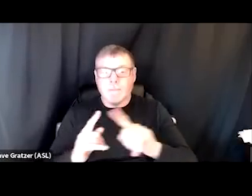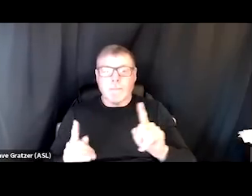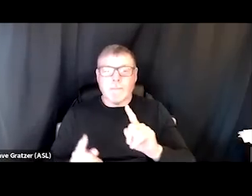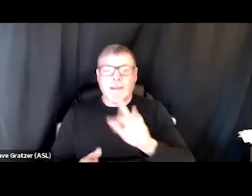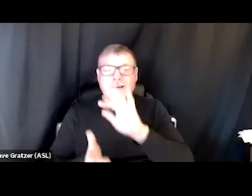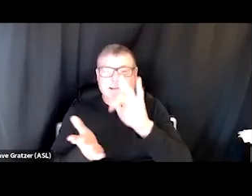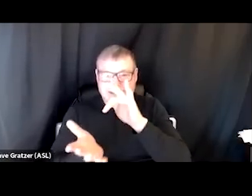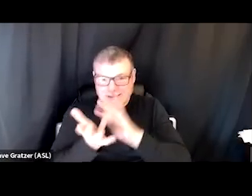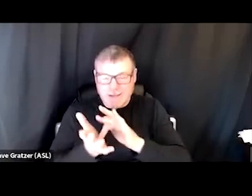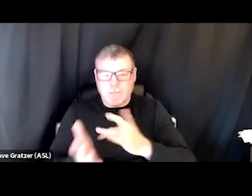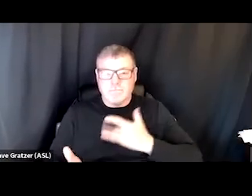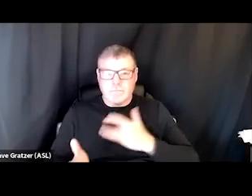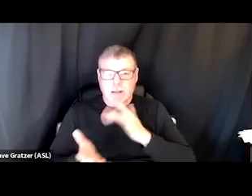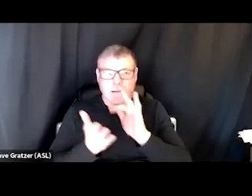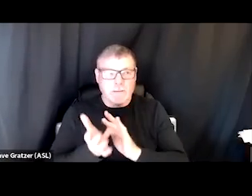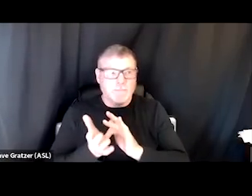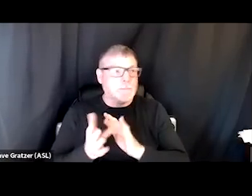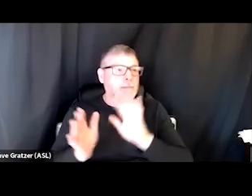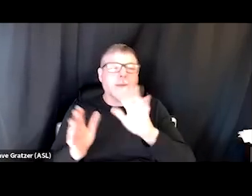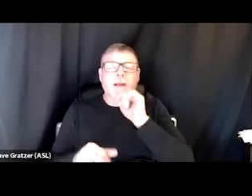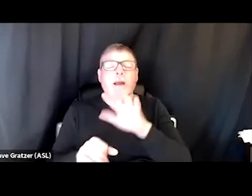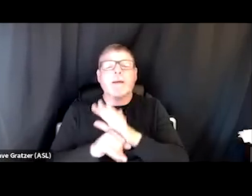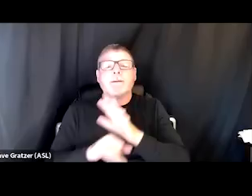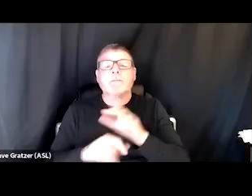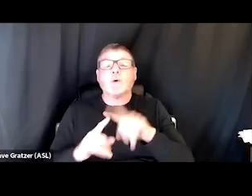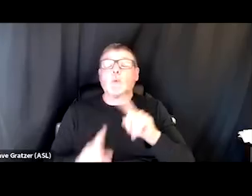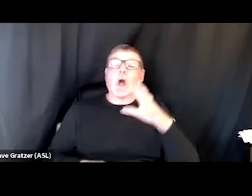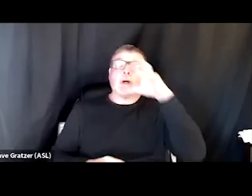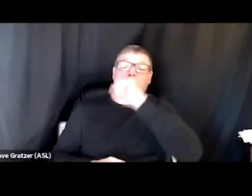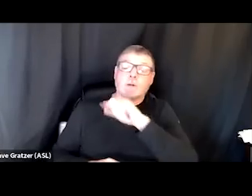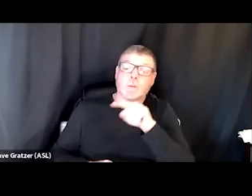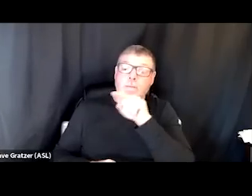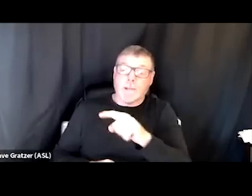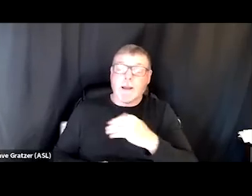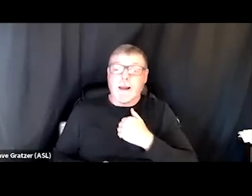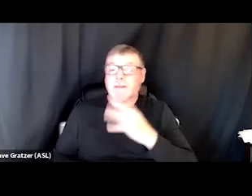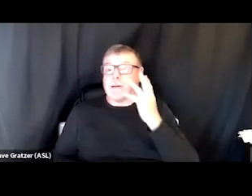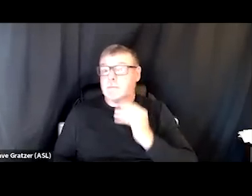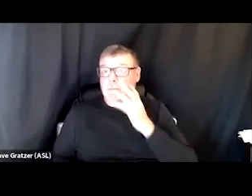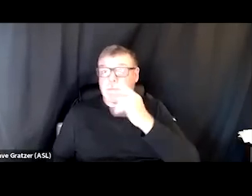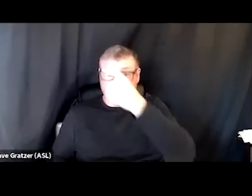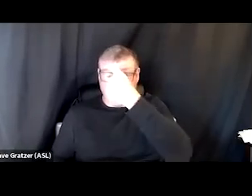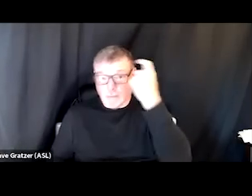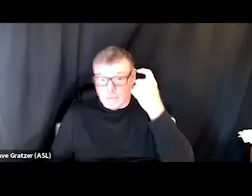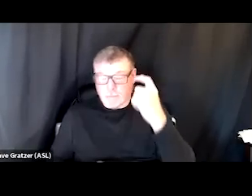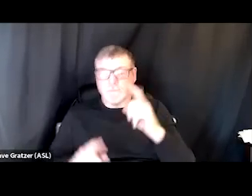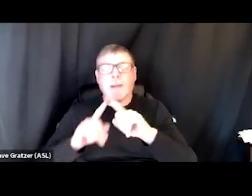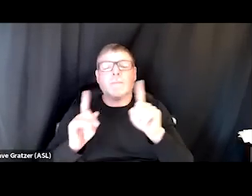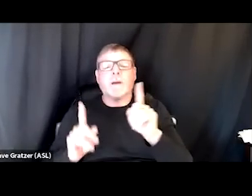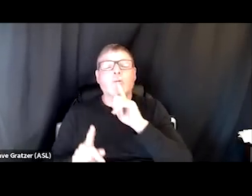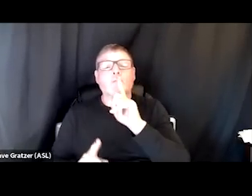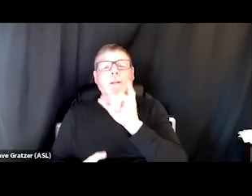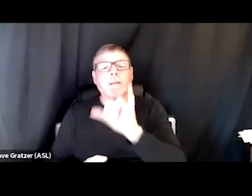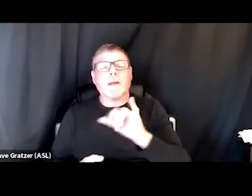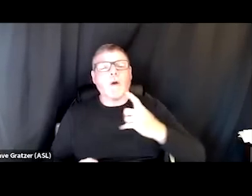one. And what I mean by that, it is not just enough to assume that somebody may have experienced trauma, but rather that